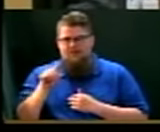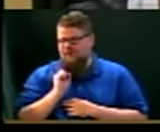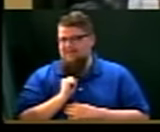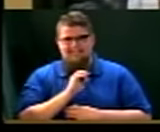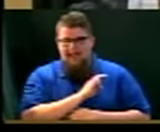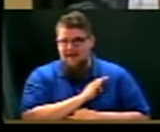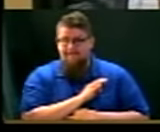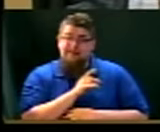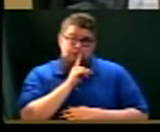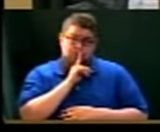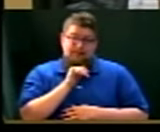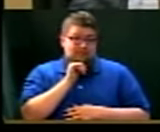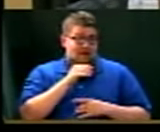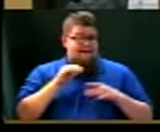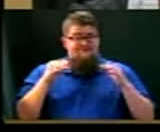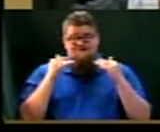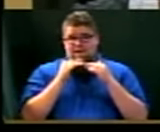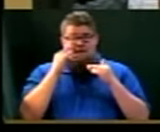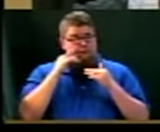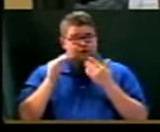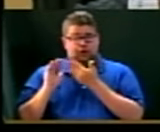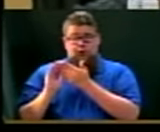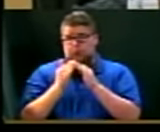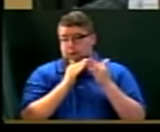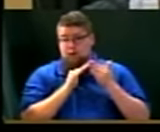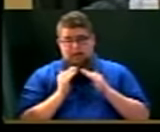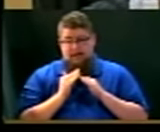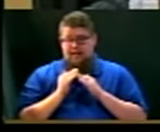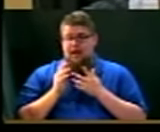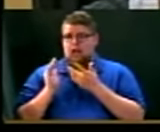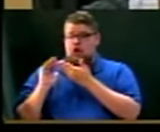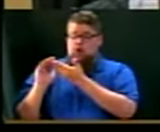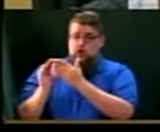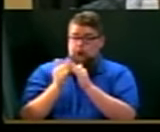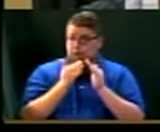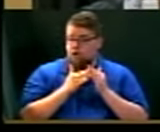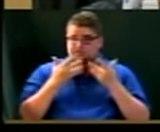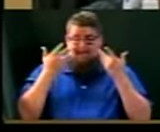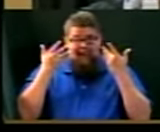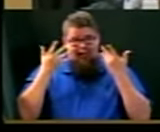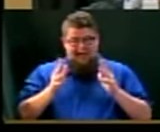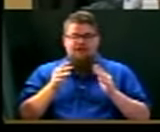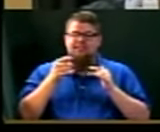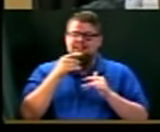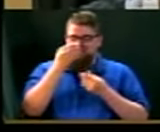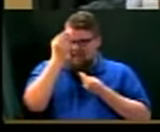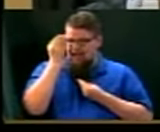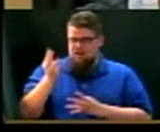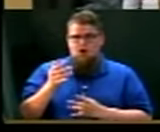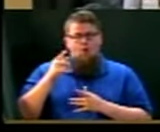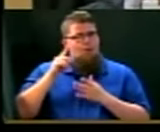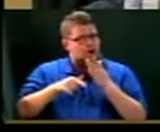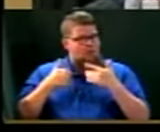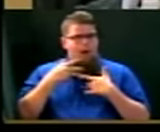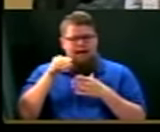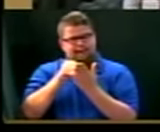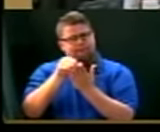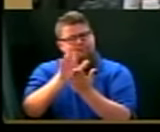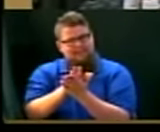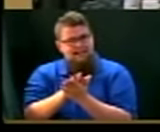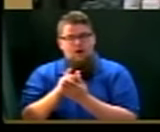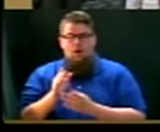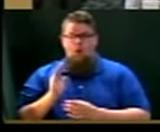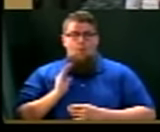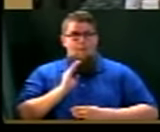really not fair to the community. It's been out there. The community has had a chance to let us know what they want in it. This board has had